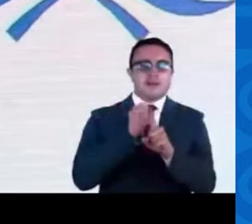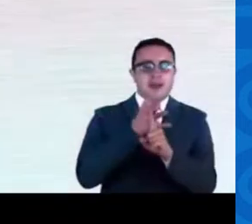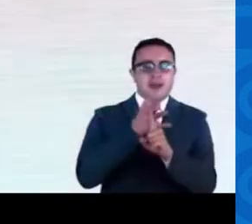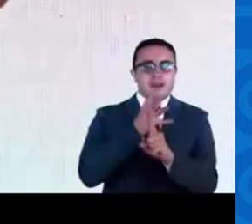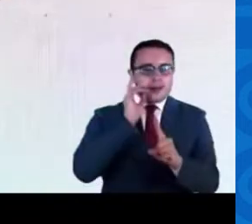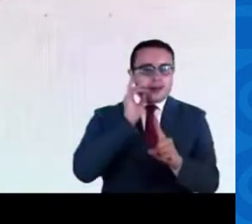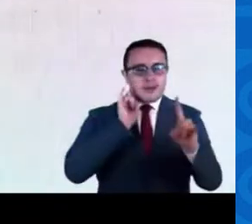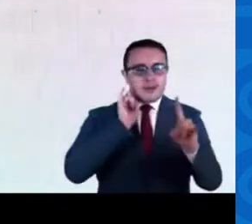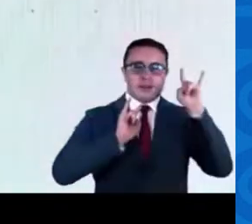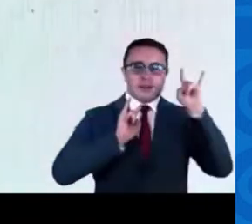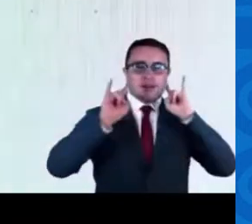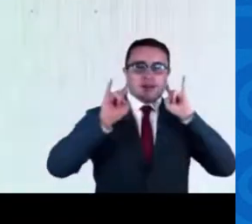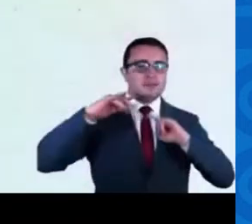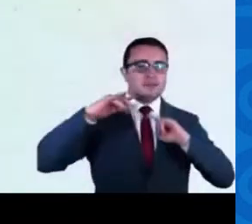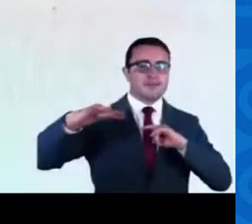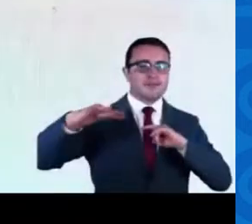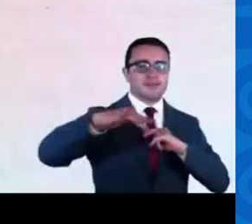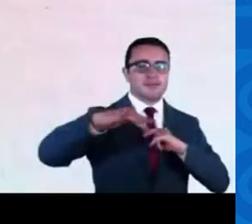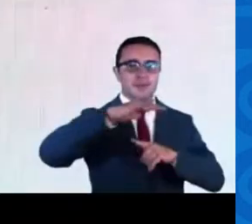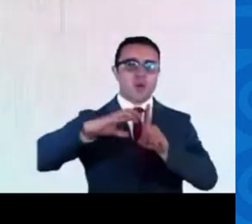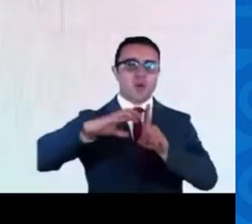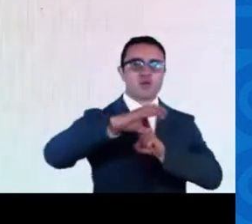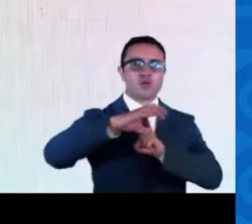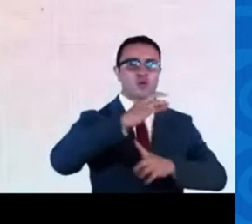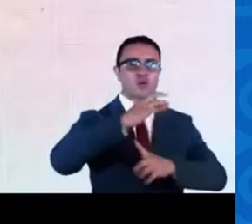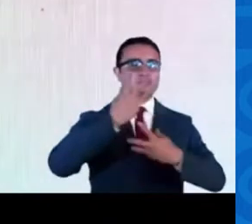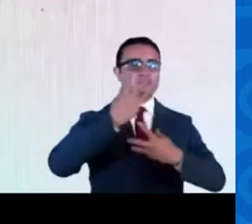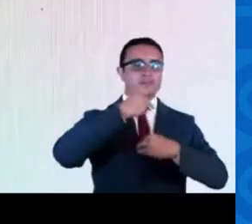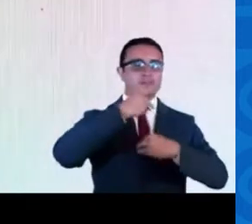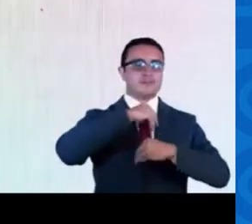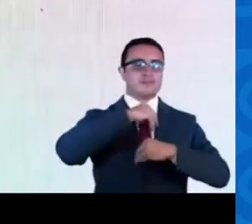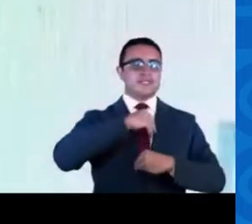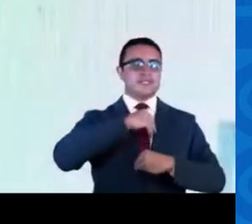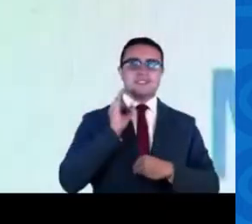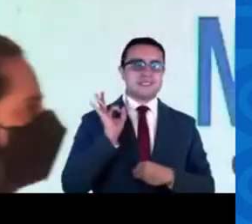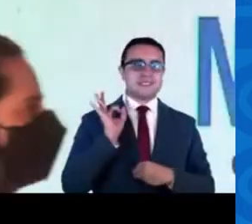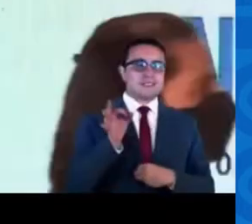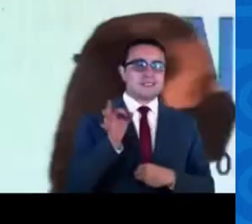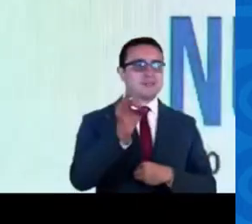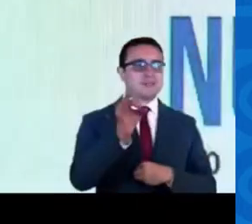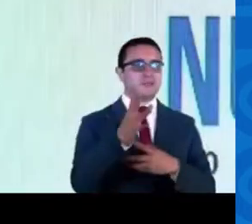Right now, we will have the musical part of our agenda.